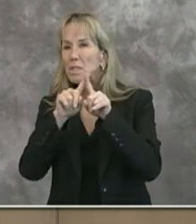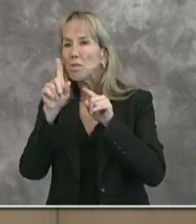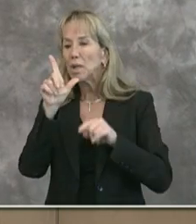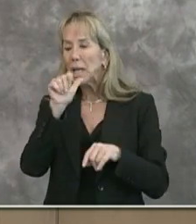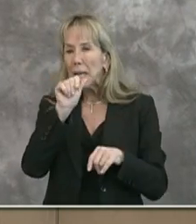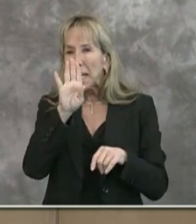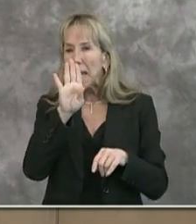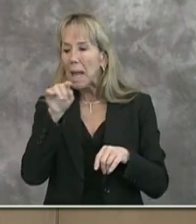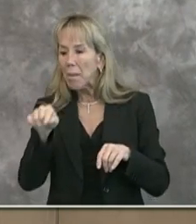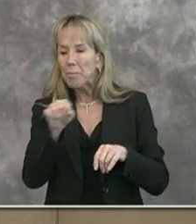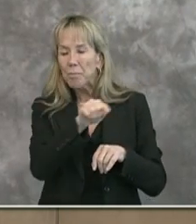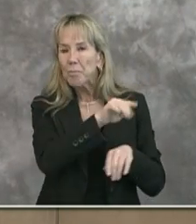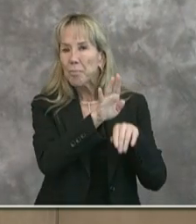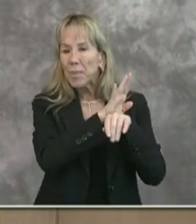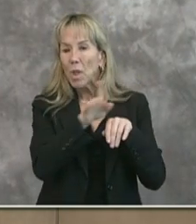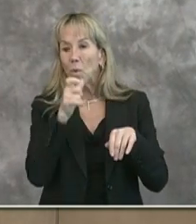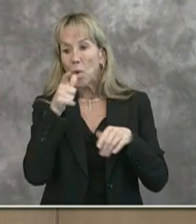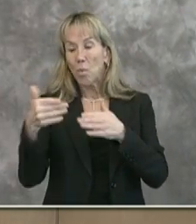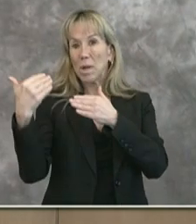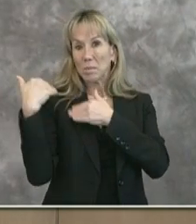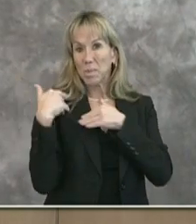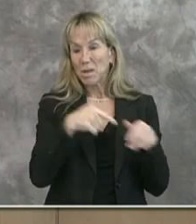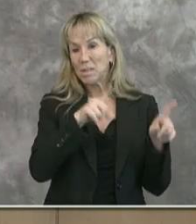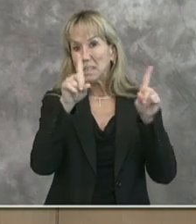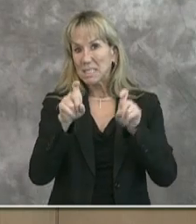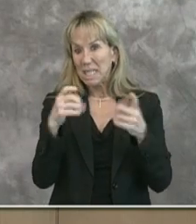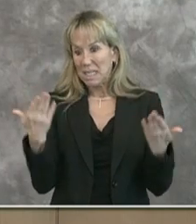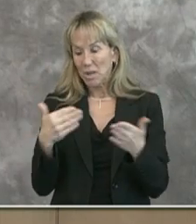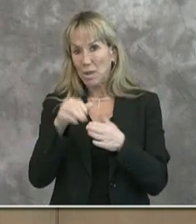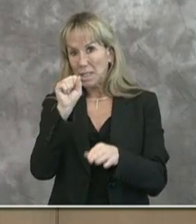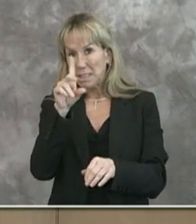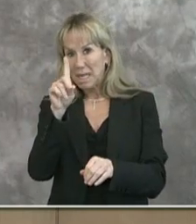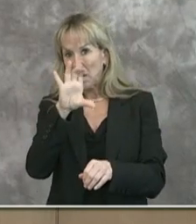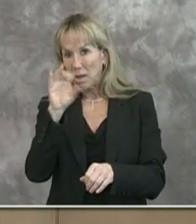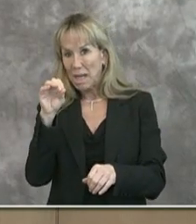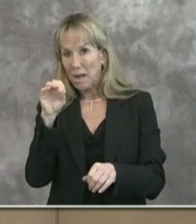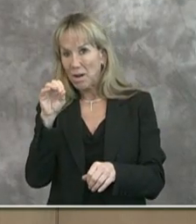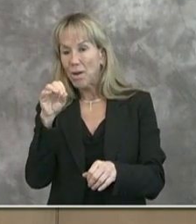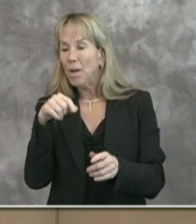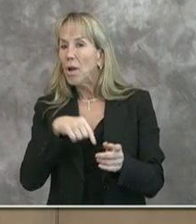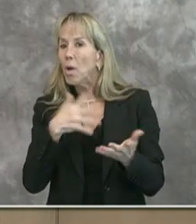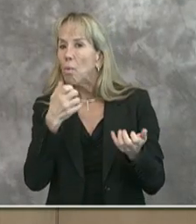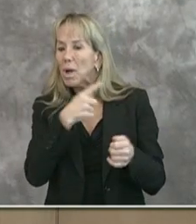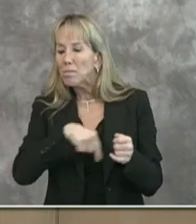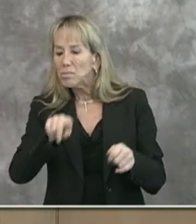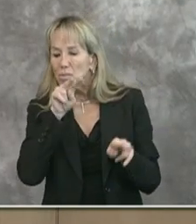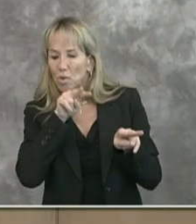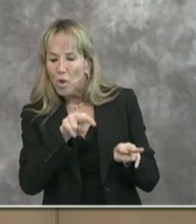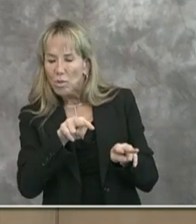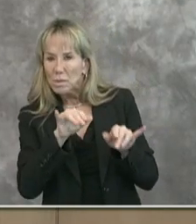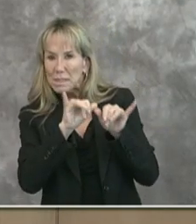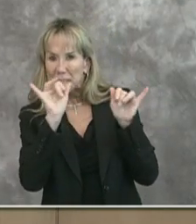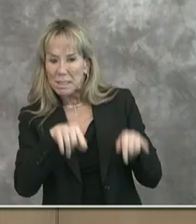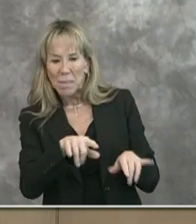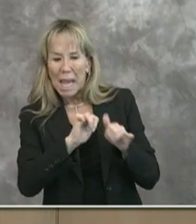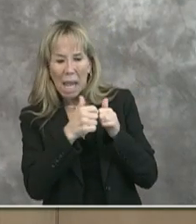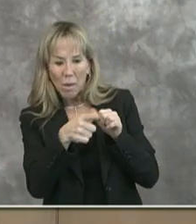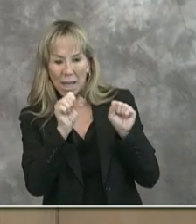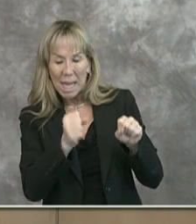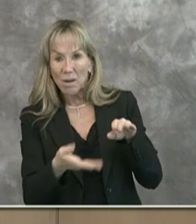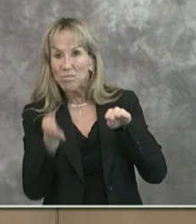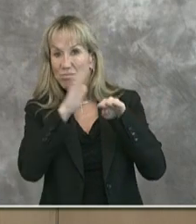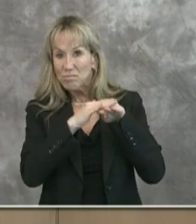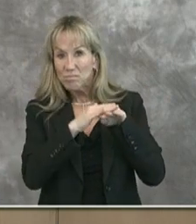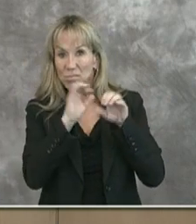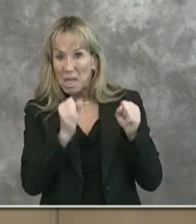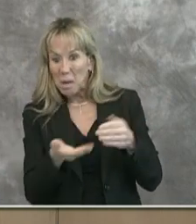systems that are responsible for testing throughout our county to look at how these individual systems can increase